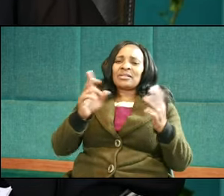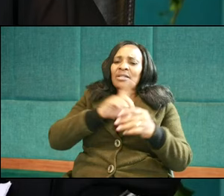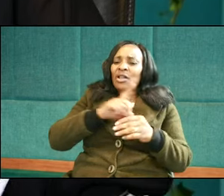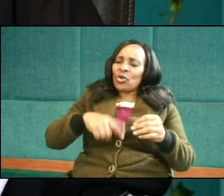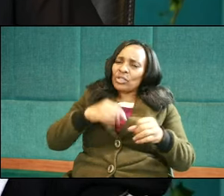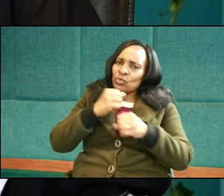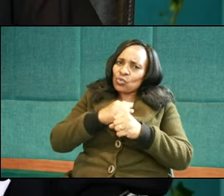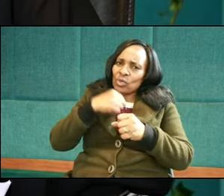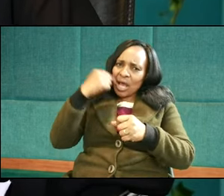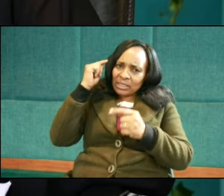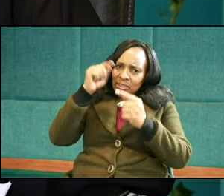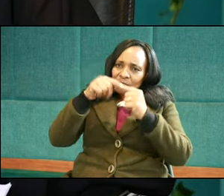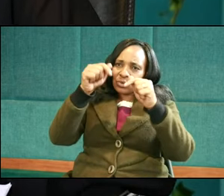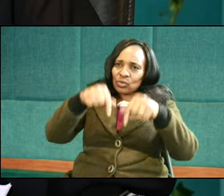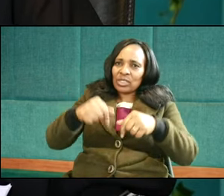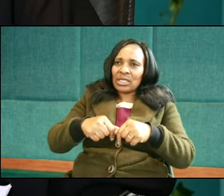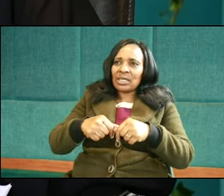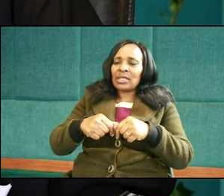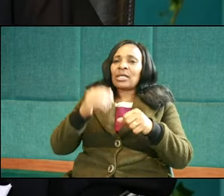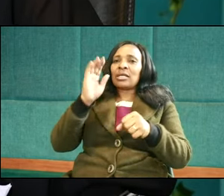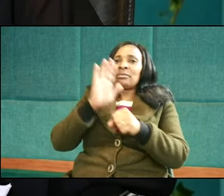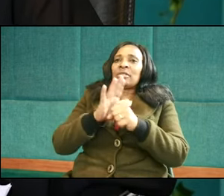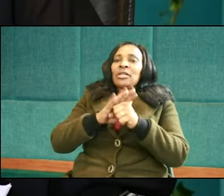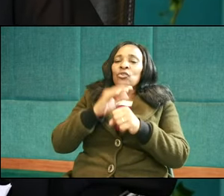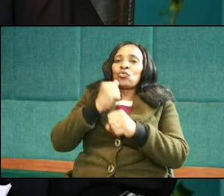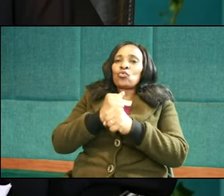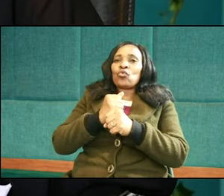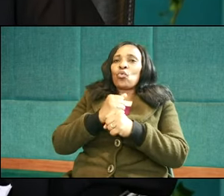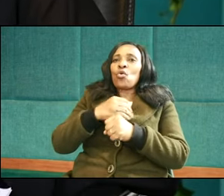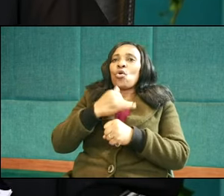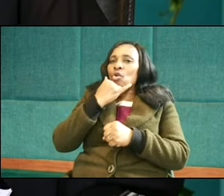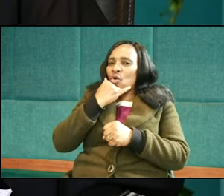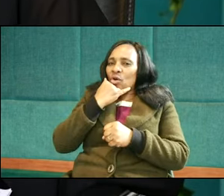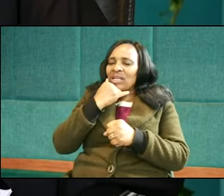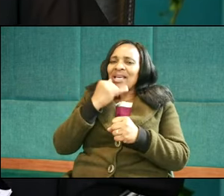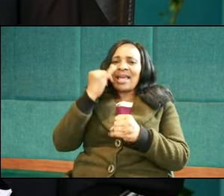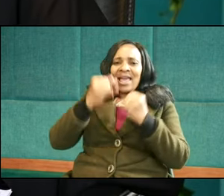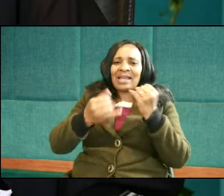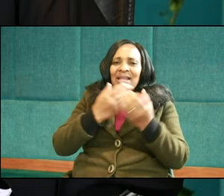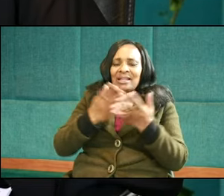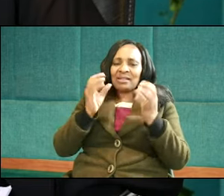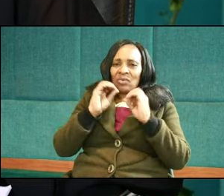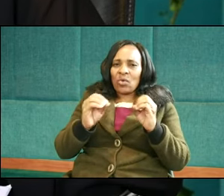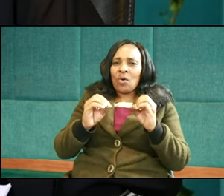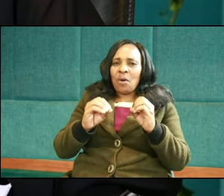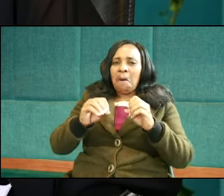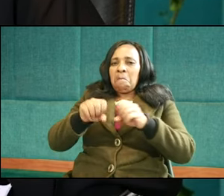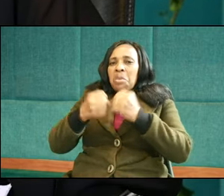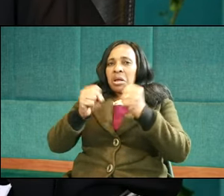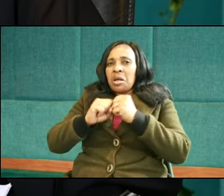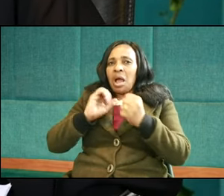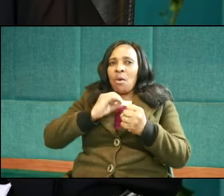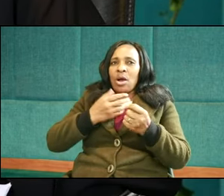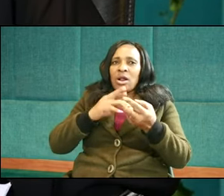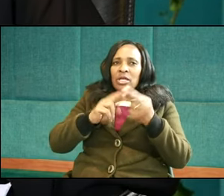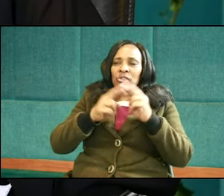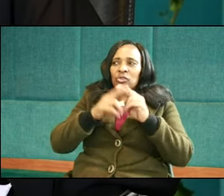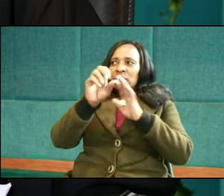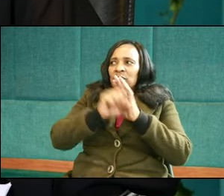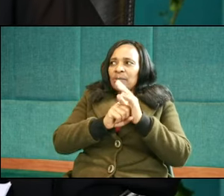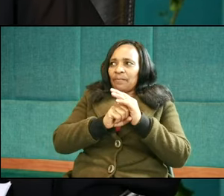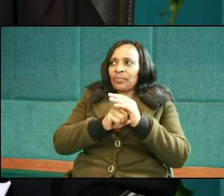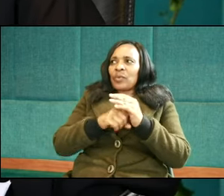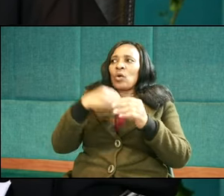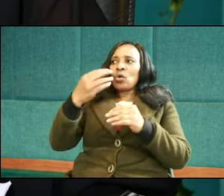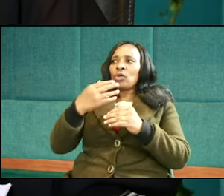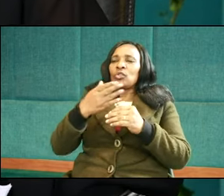As much as we may be wrong, it doesn't mean an end of anything. It doesn't break our relationship with the Lord forever. He always